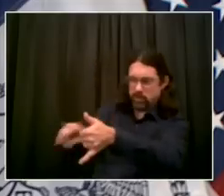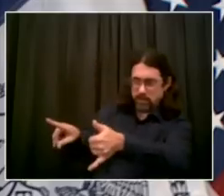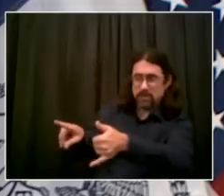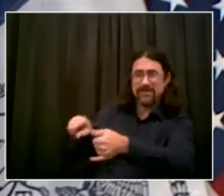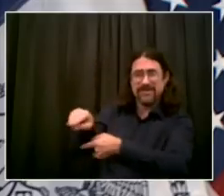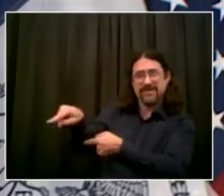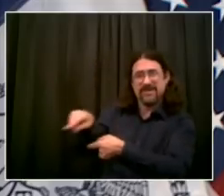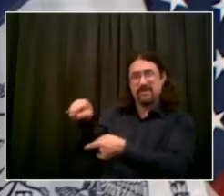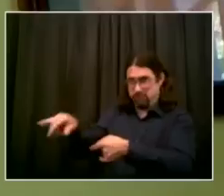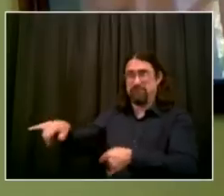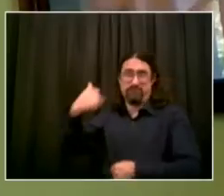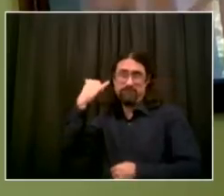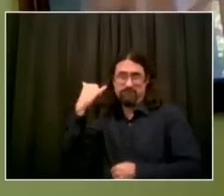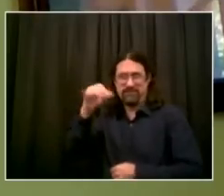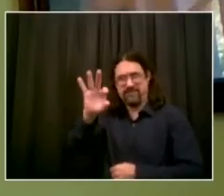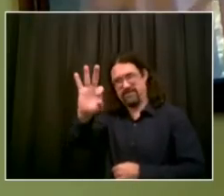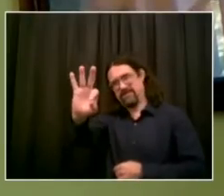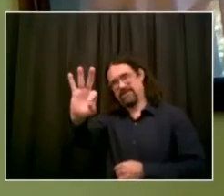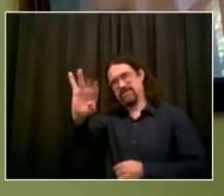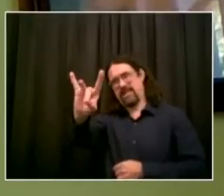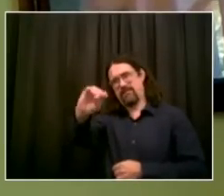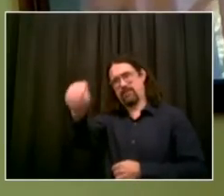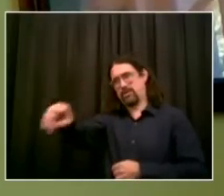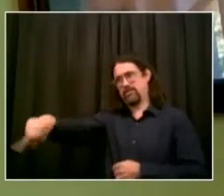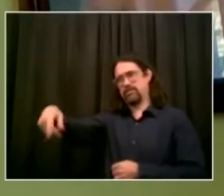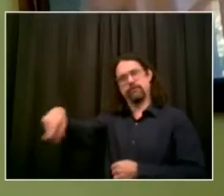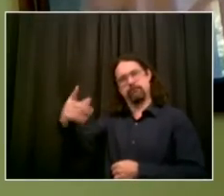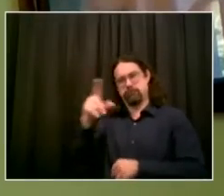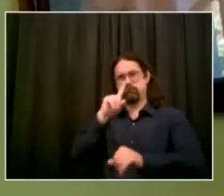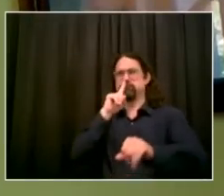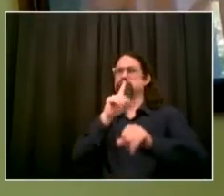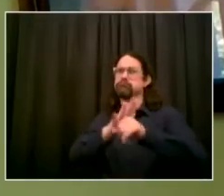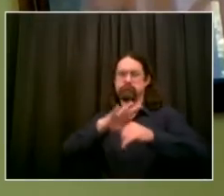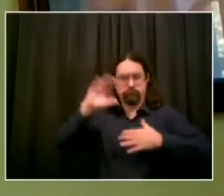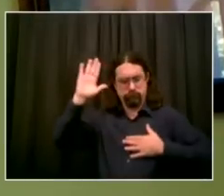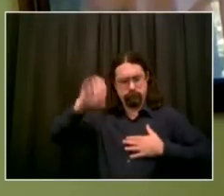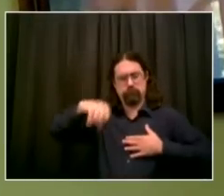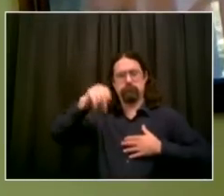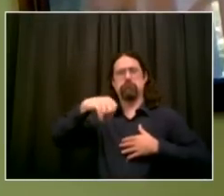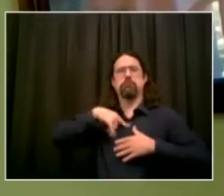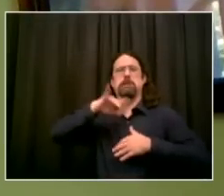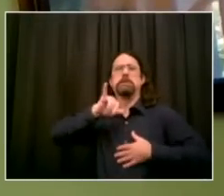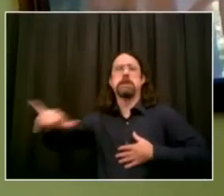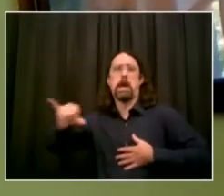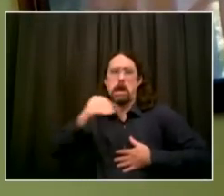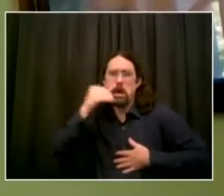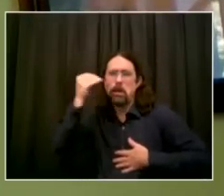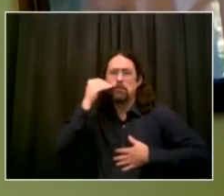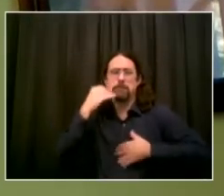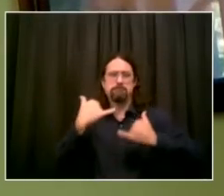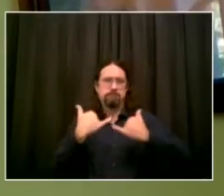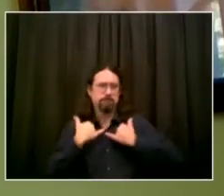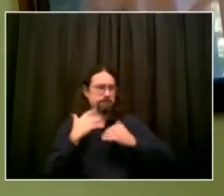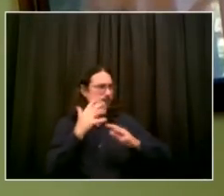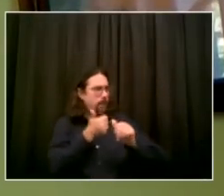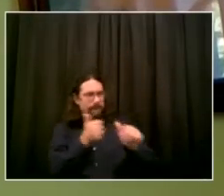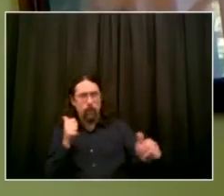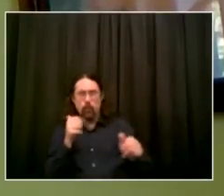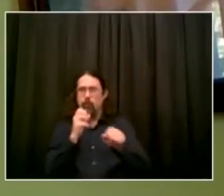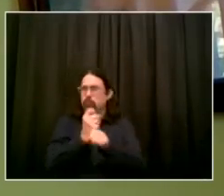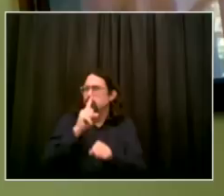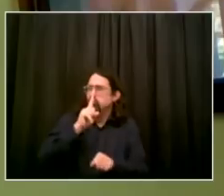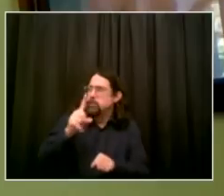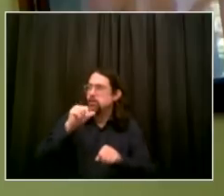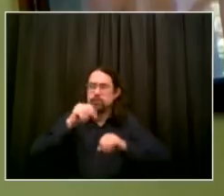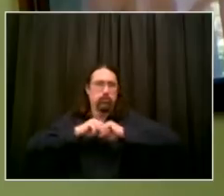now? Okay. Yeah, just a few additional points because I think this is a very critical question. In addition to the